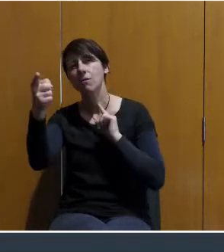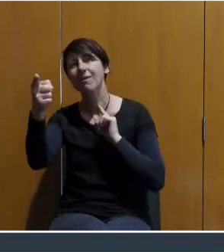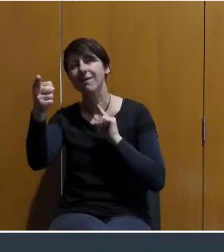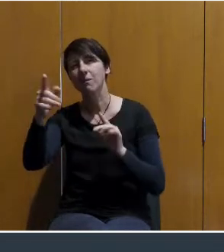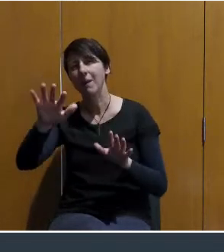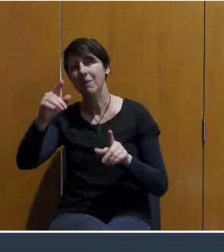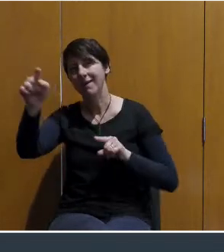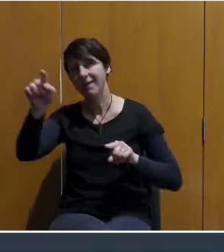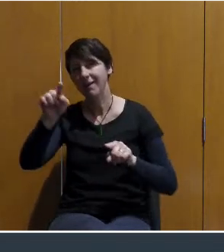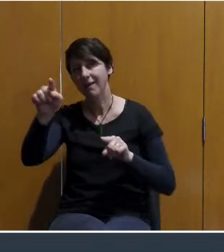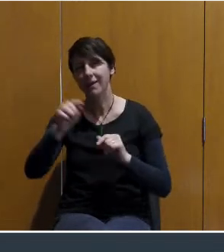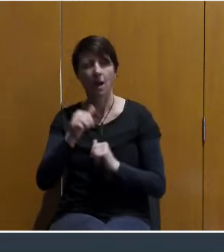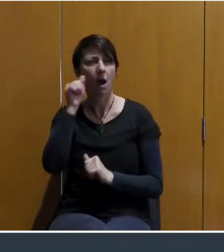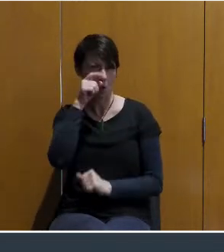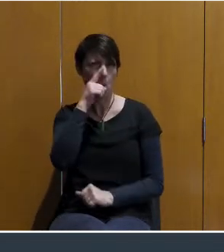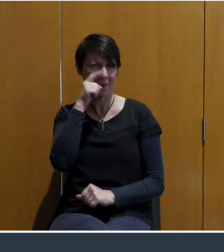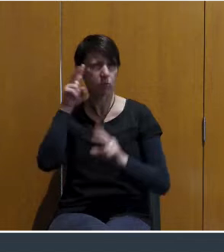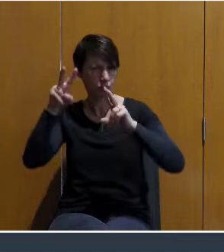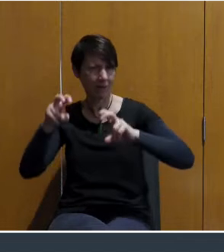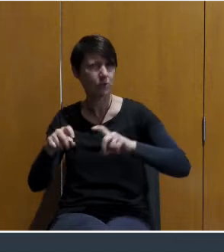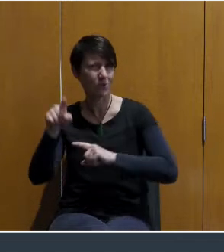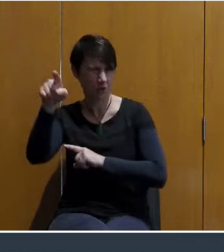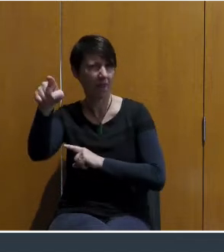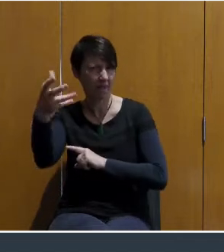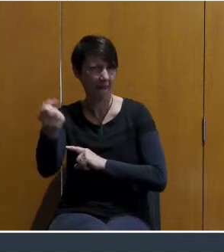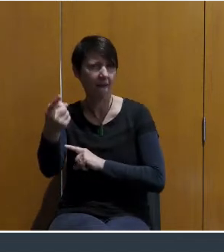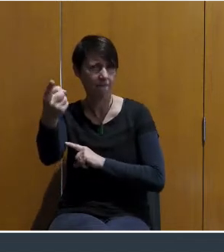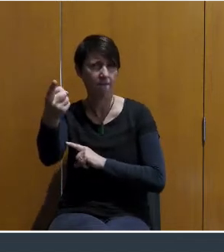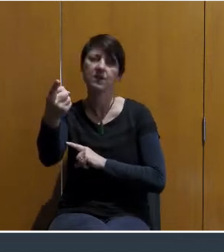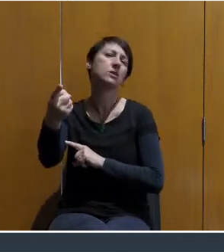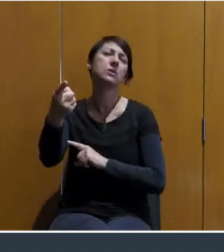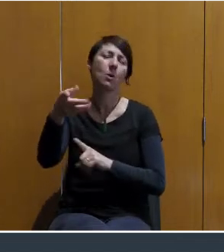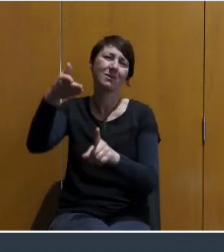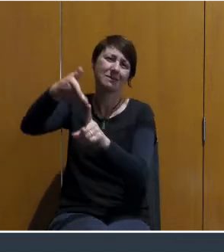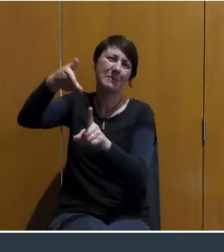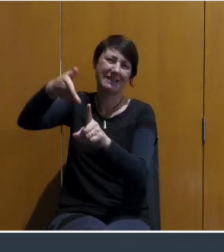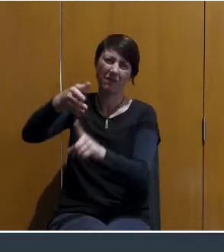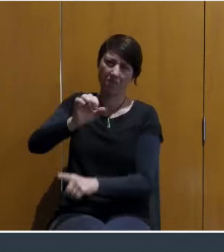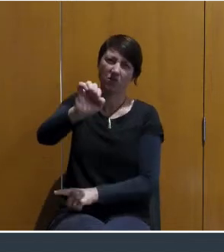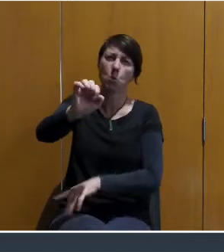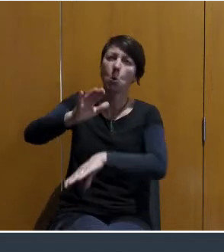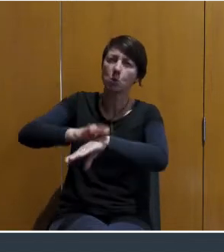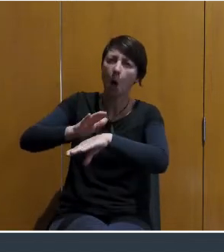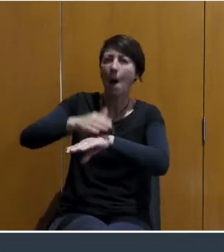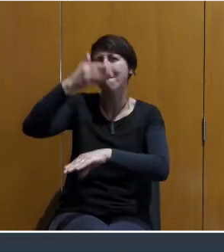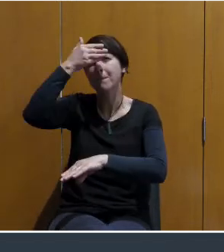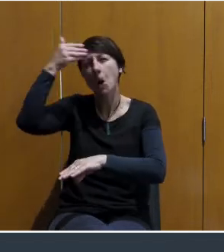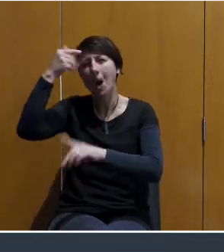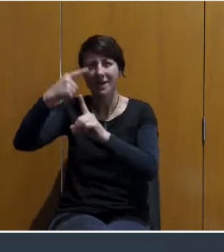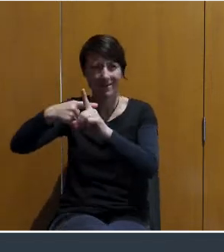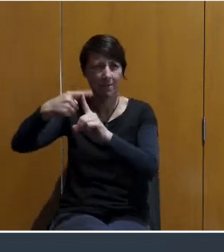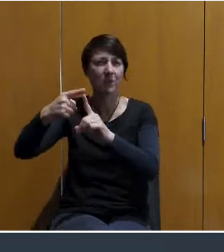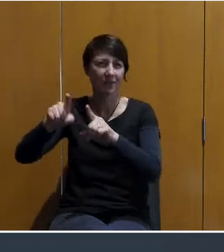least following them, and it will be site-specific because it's a bit function of temperature. Excellent, thank